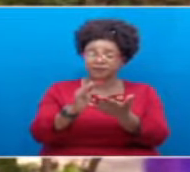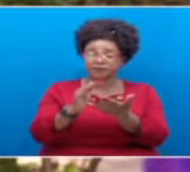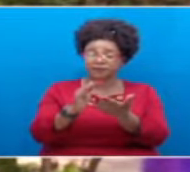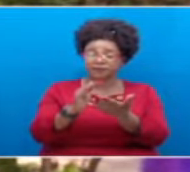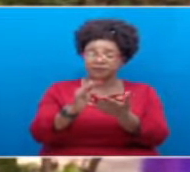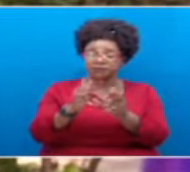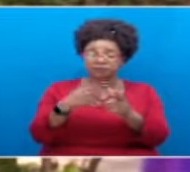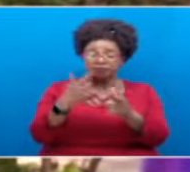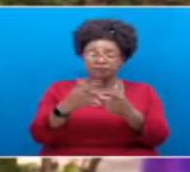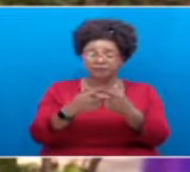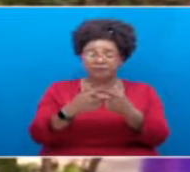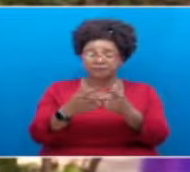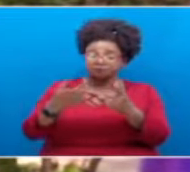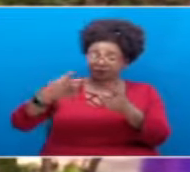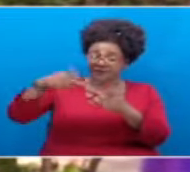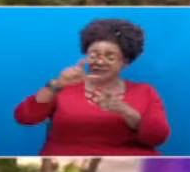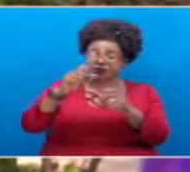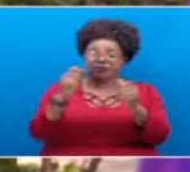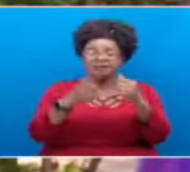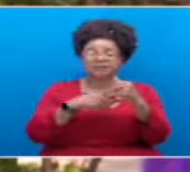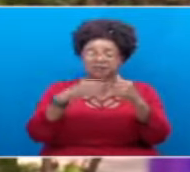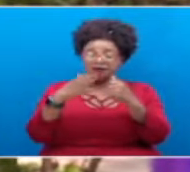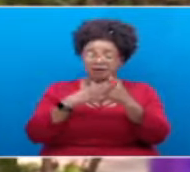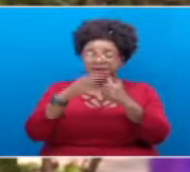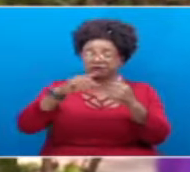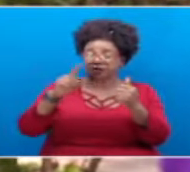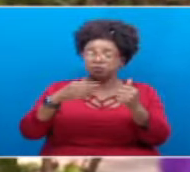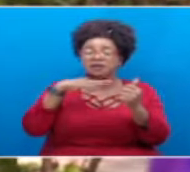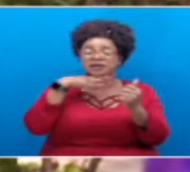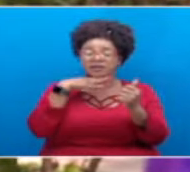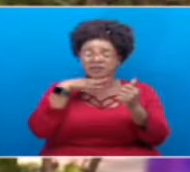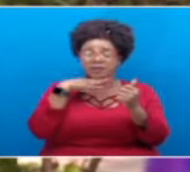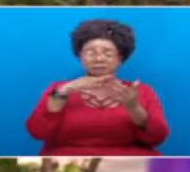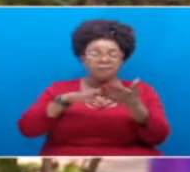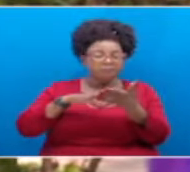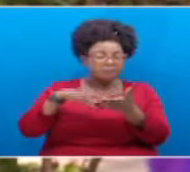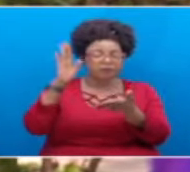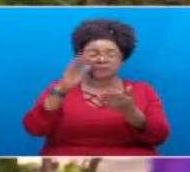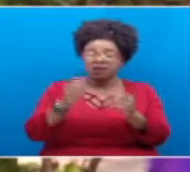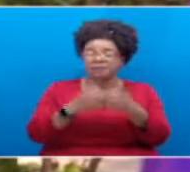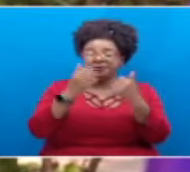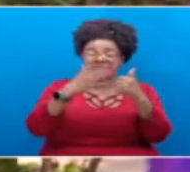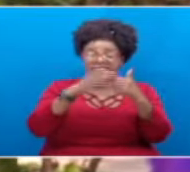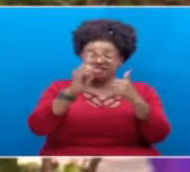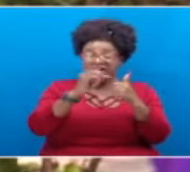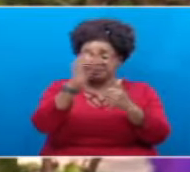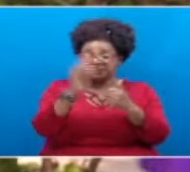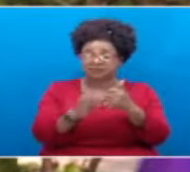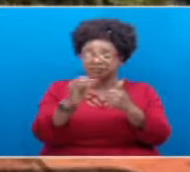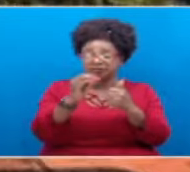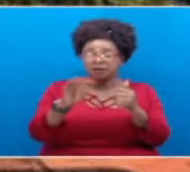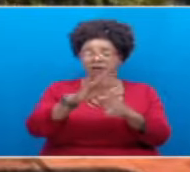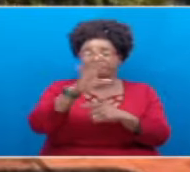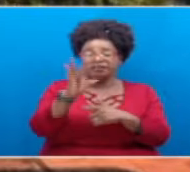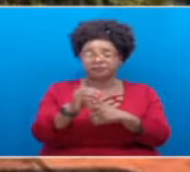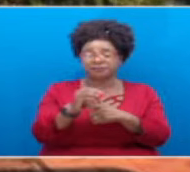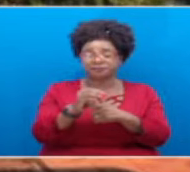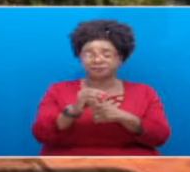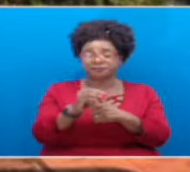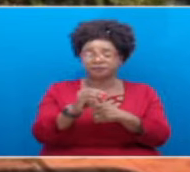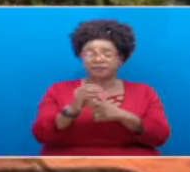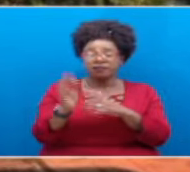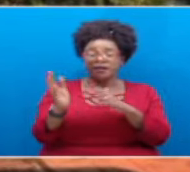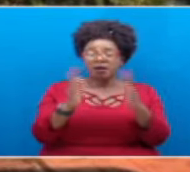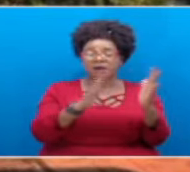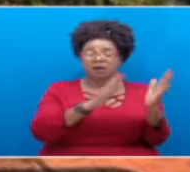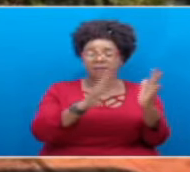and an additional 69,000 deaths, most of them occurring, 95% of them occurring in Africa. Climate change